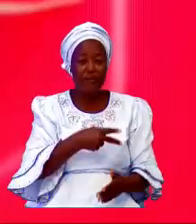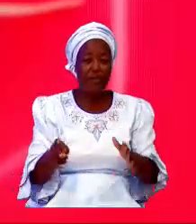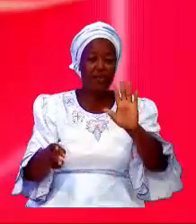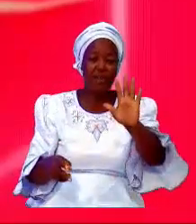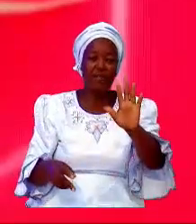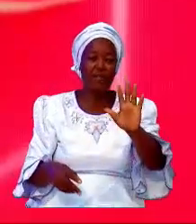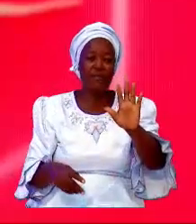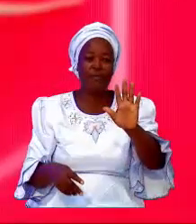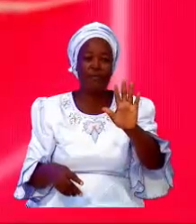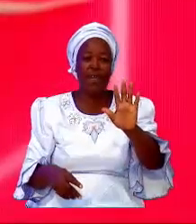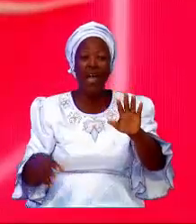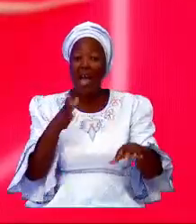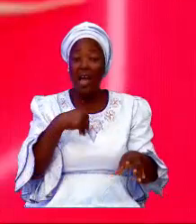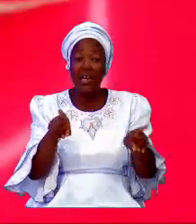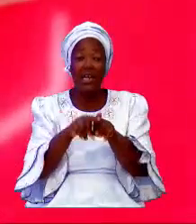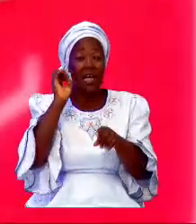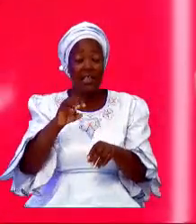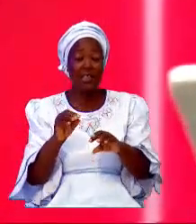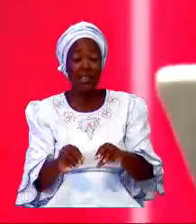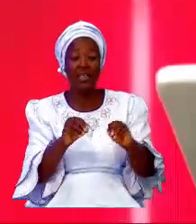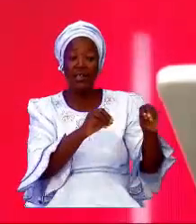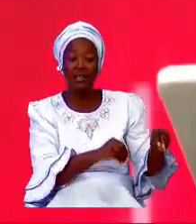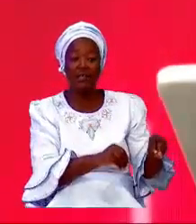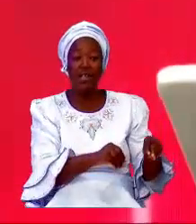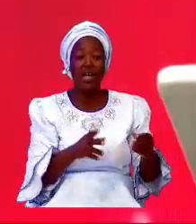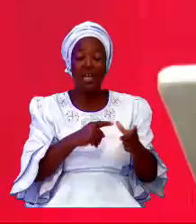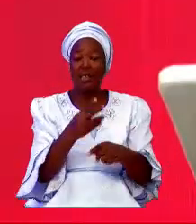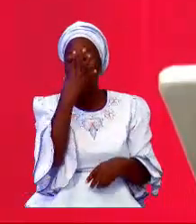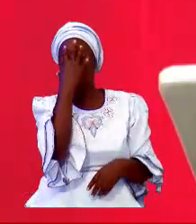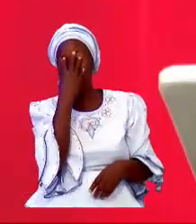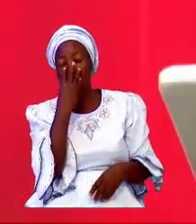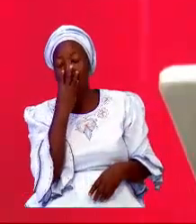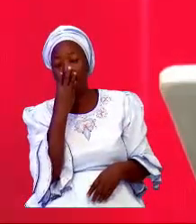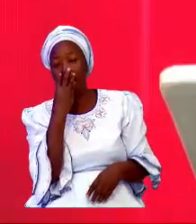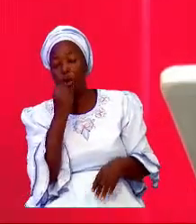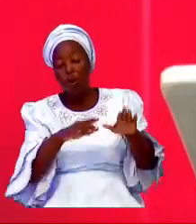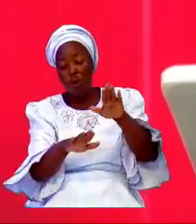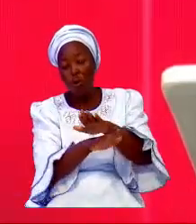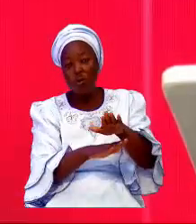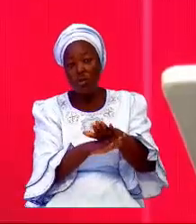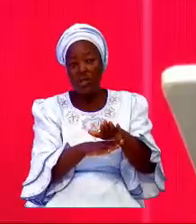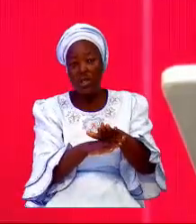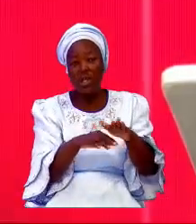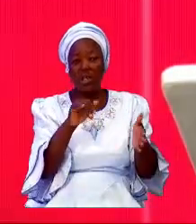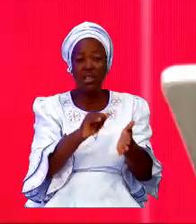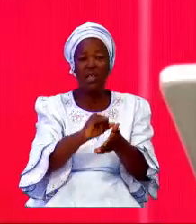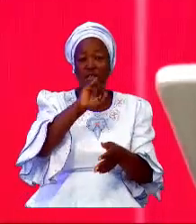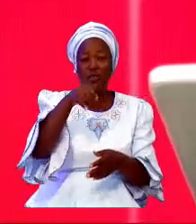than my fathers. Look at verse 5. And as he lay and